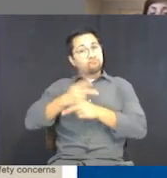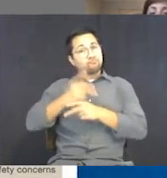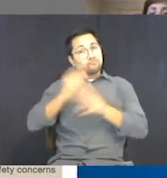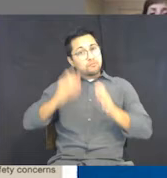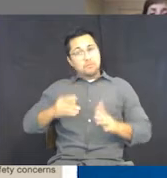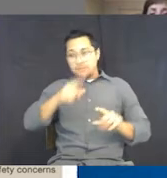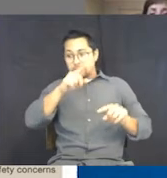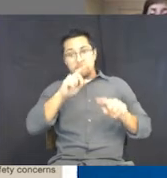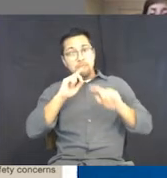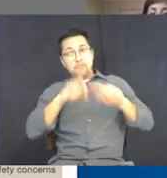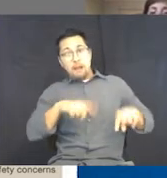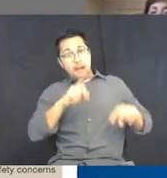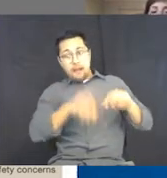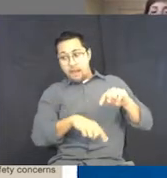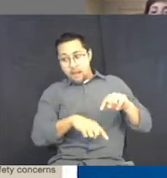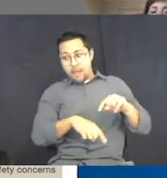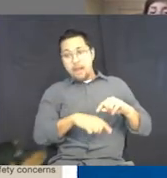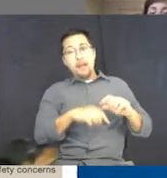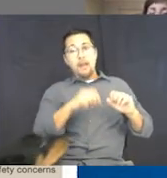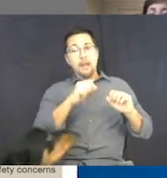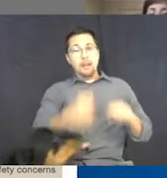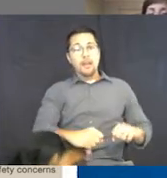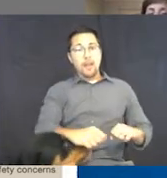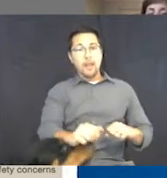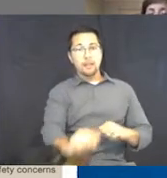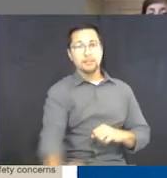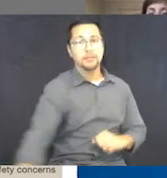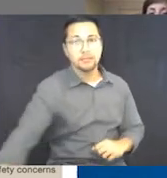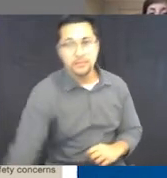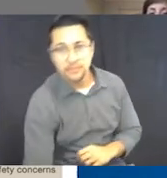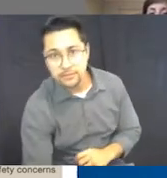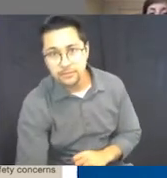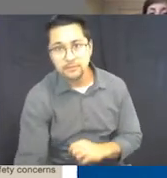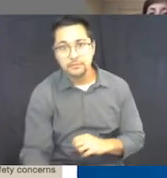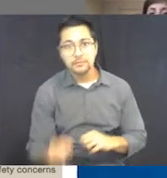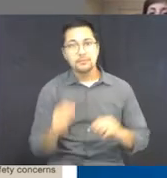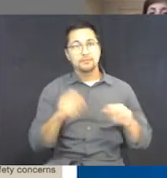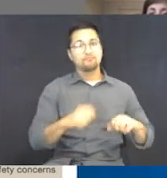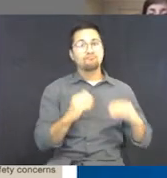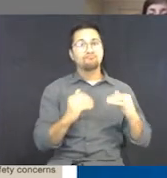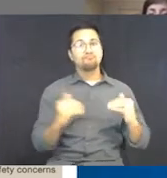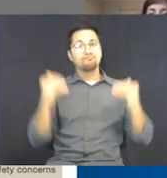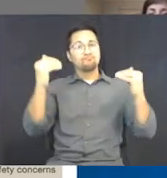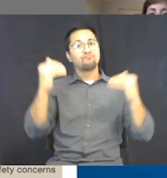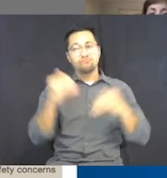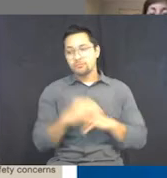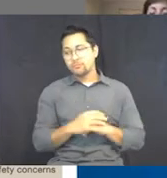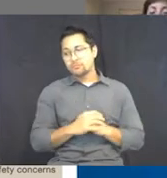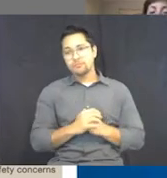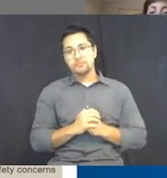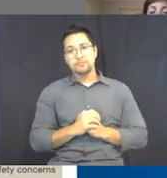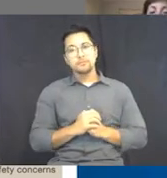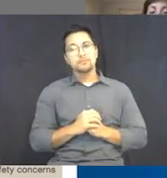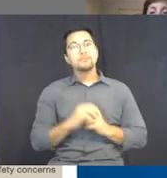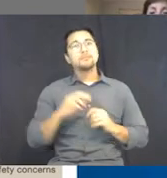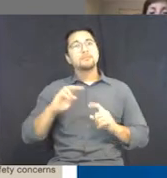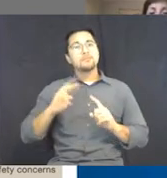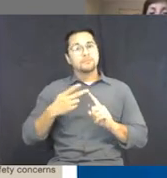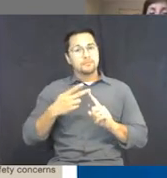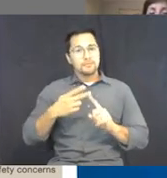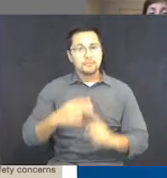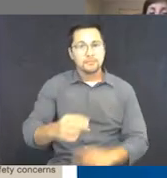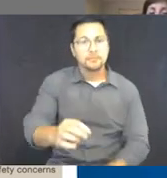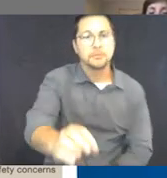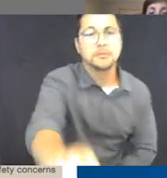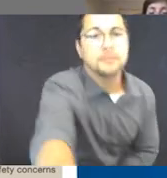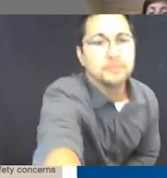to respond to that alert, they can escalate that alert to the next person providing support. The second way the